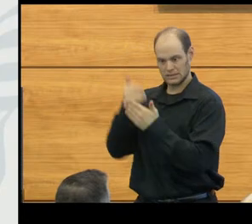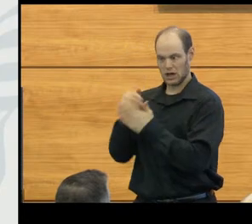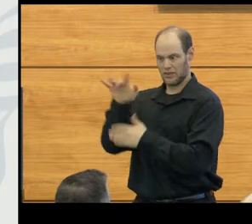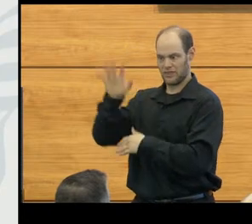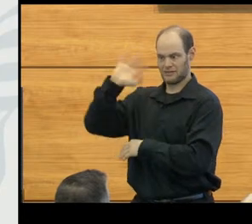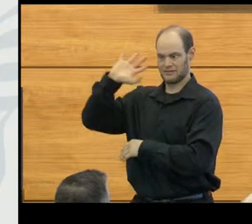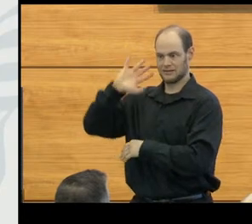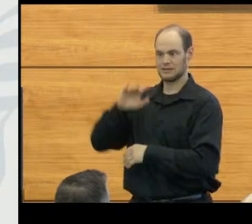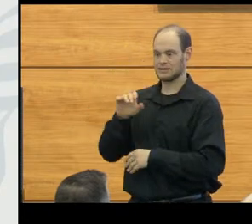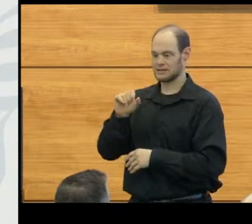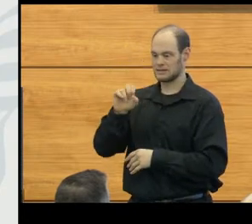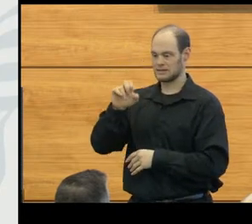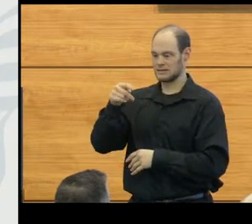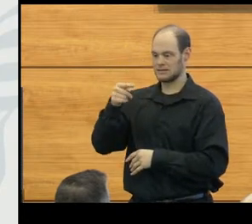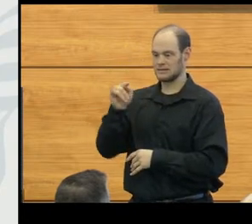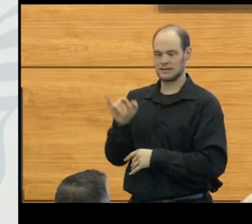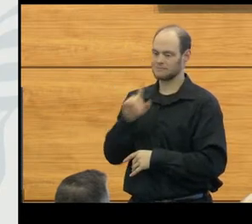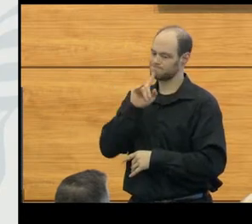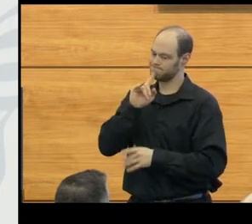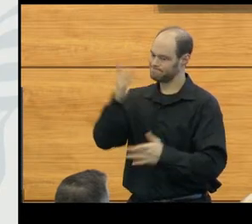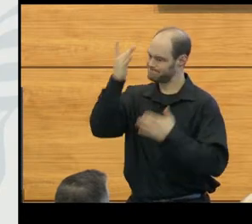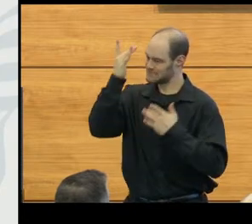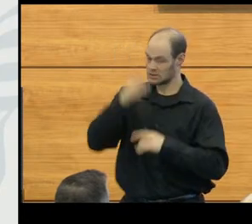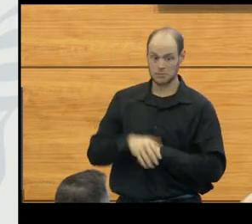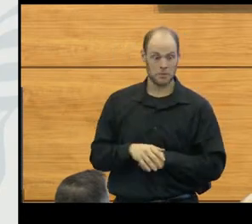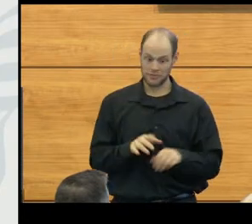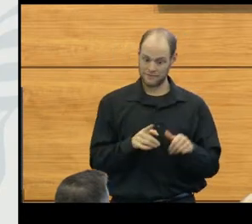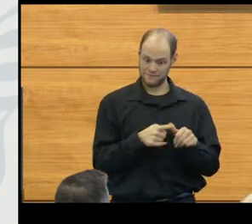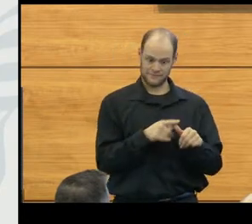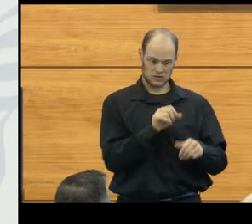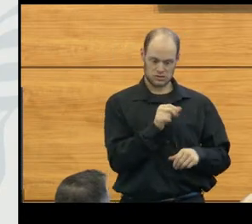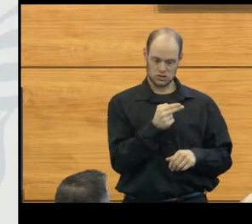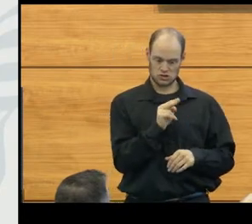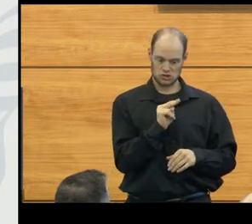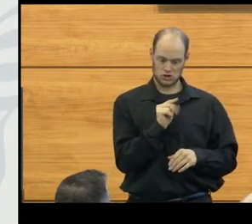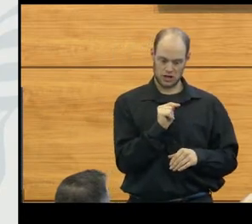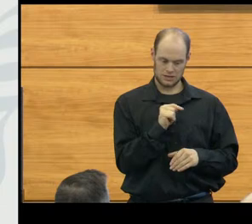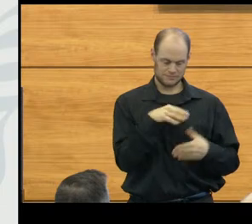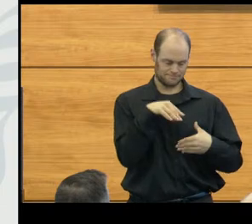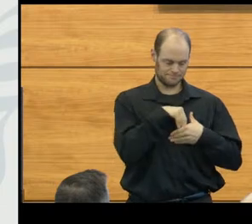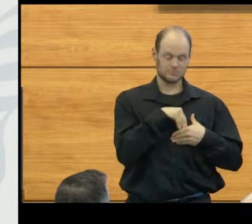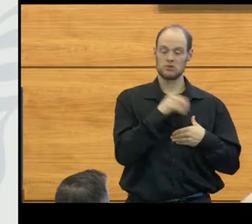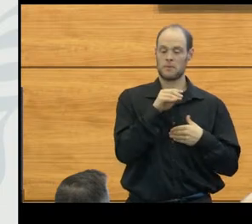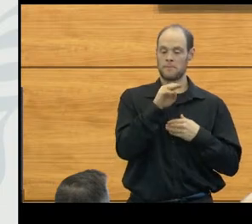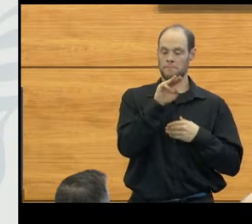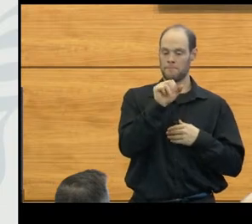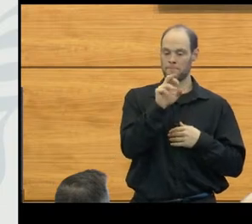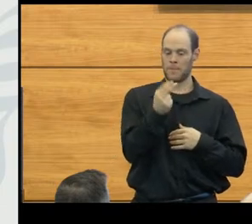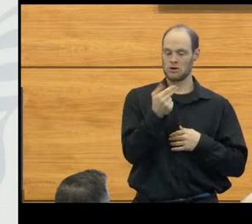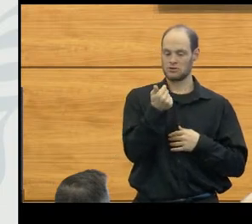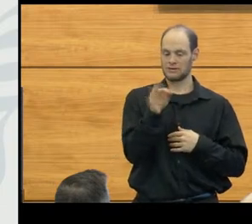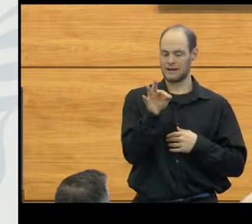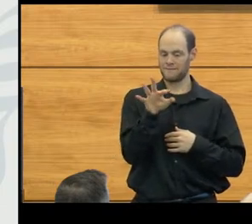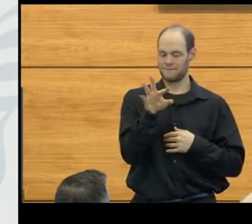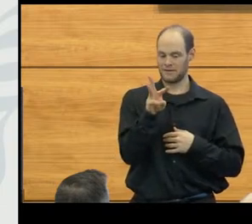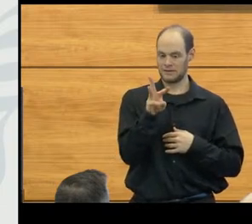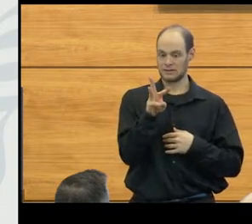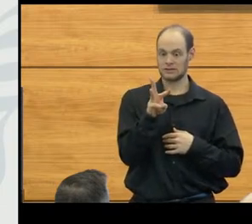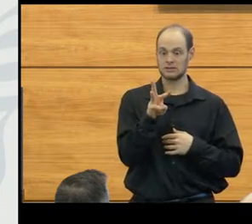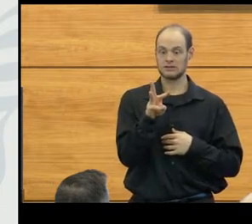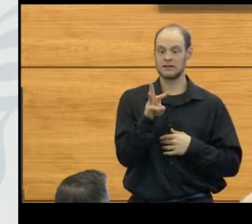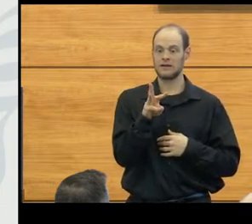time was septic and was quite ill. But the first shunt that was put in was in March of 1956, and it was